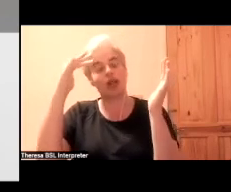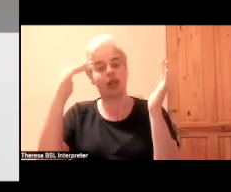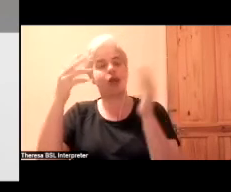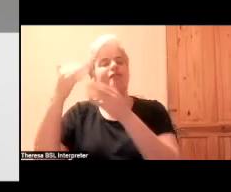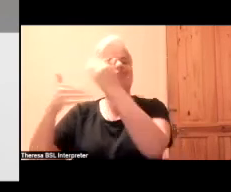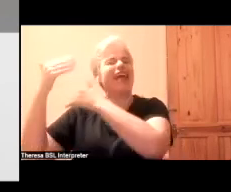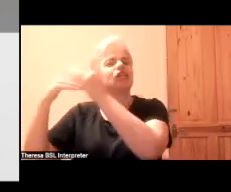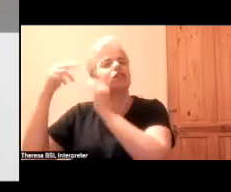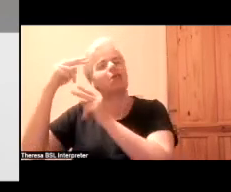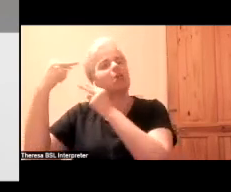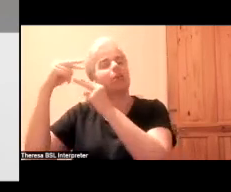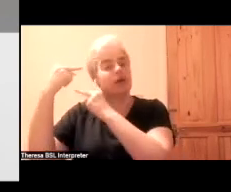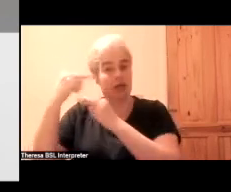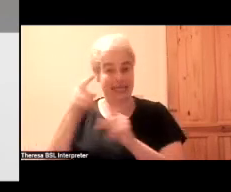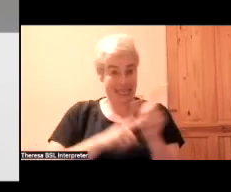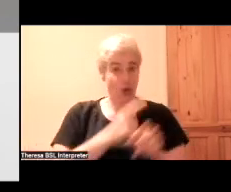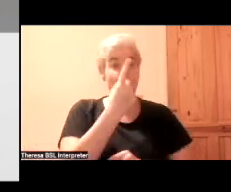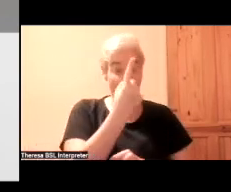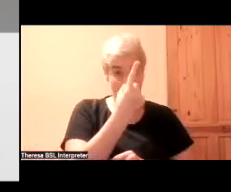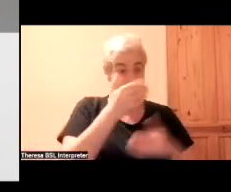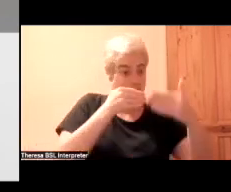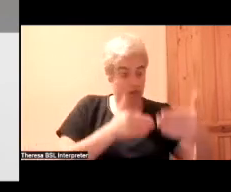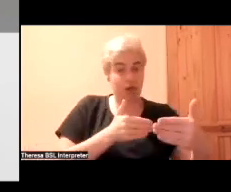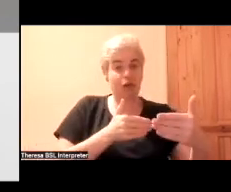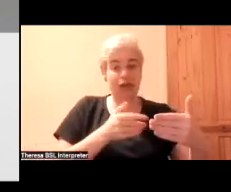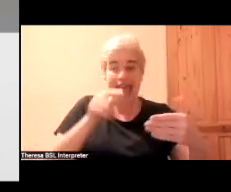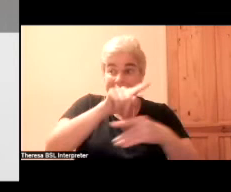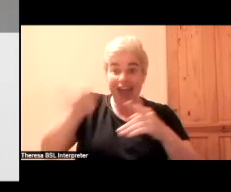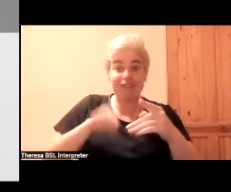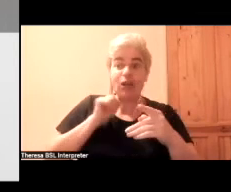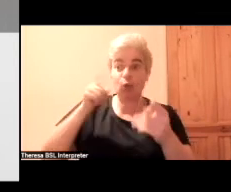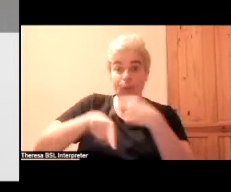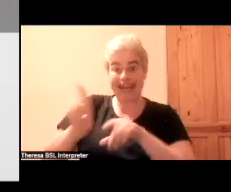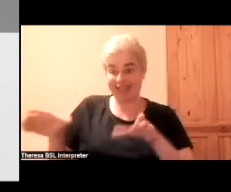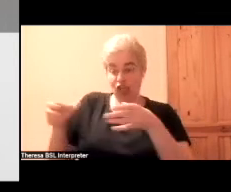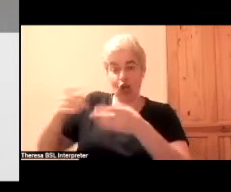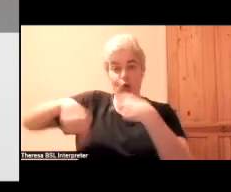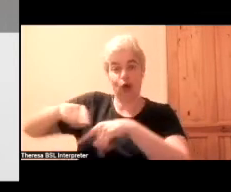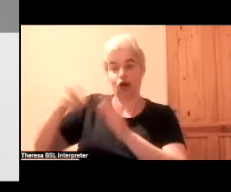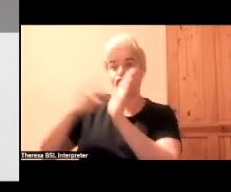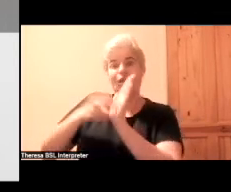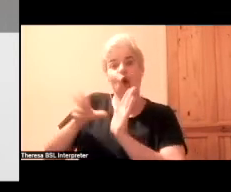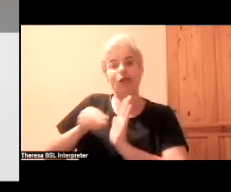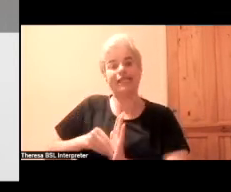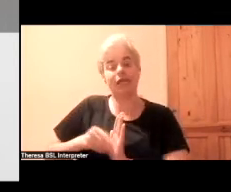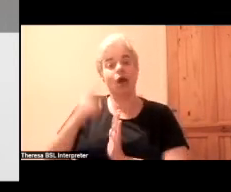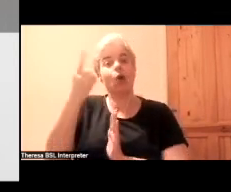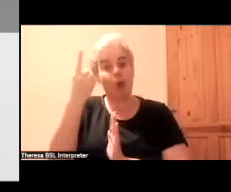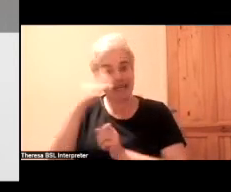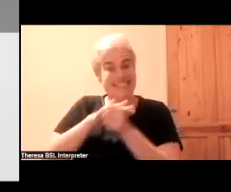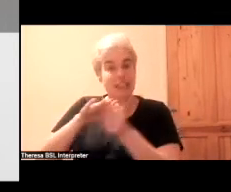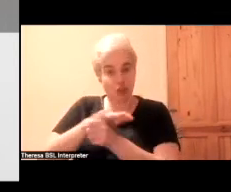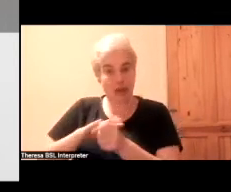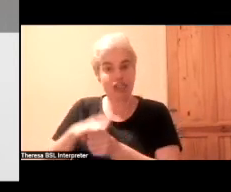In 1 year, whilst every woman in the cohort recorded at least one situation